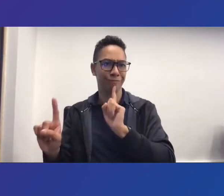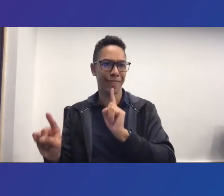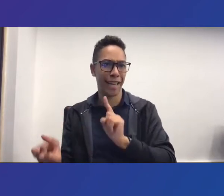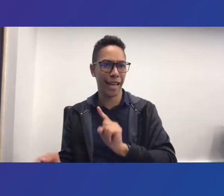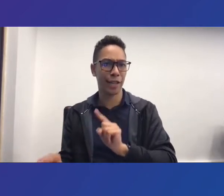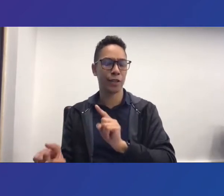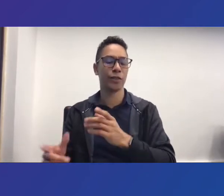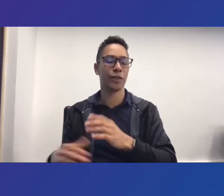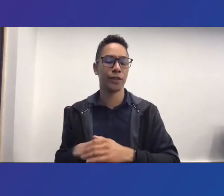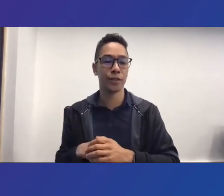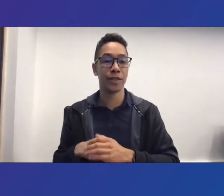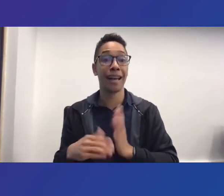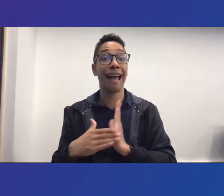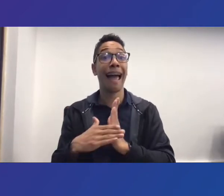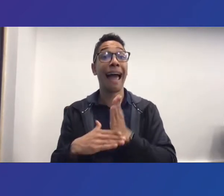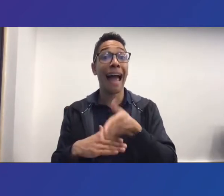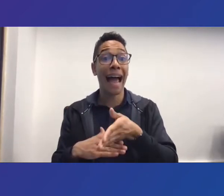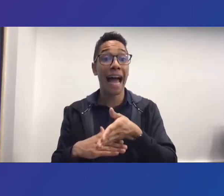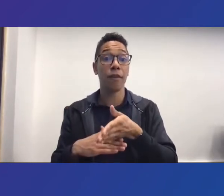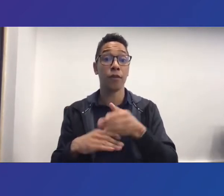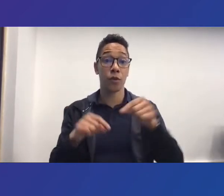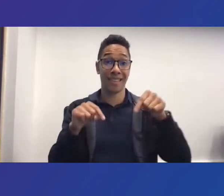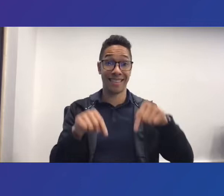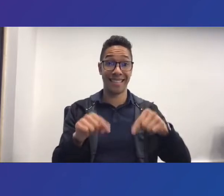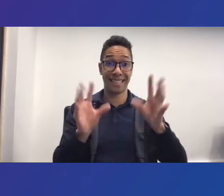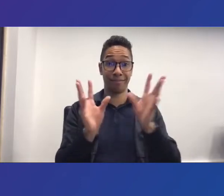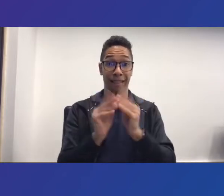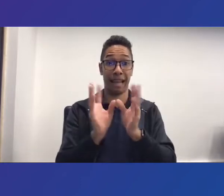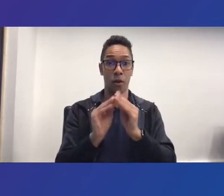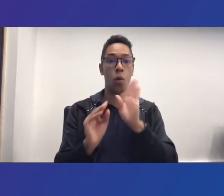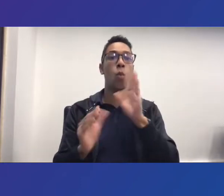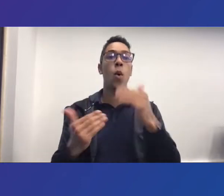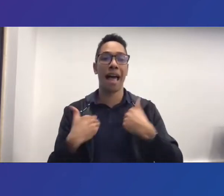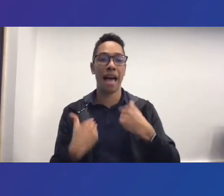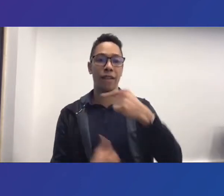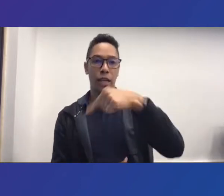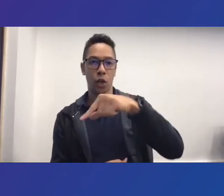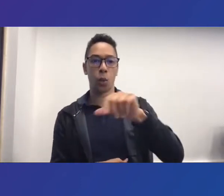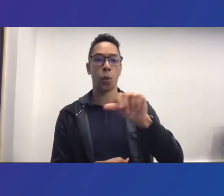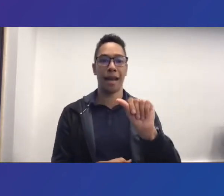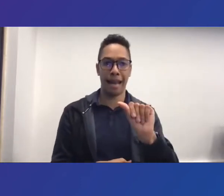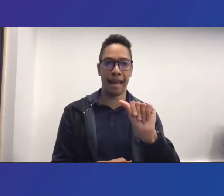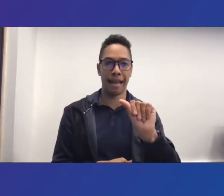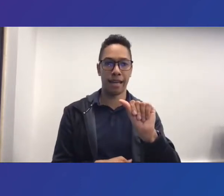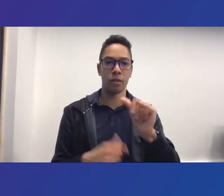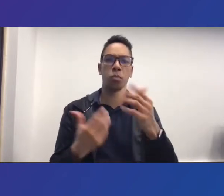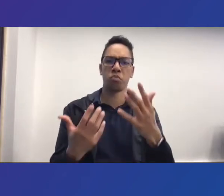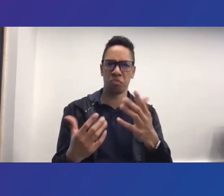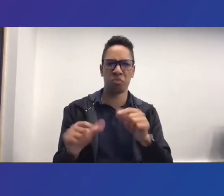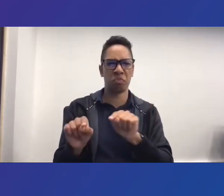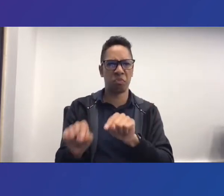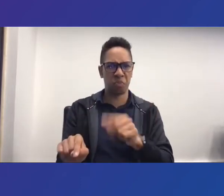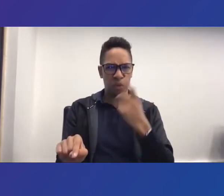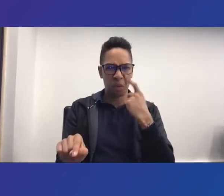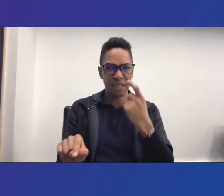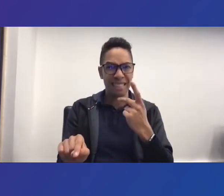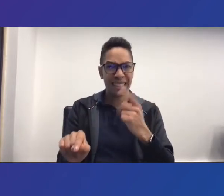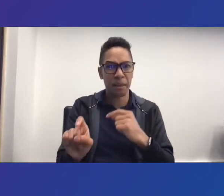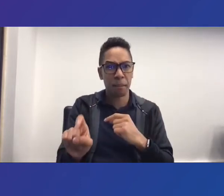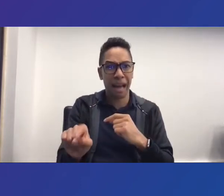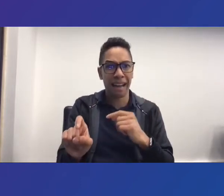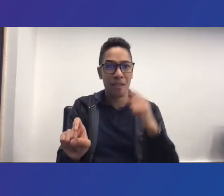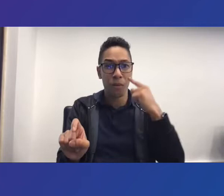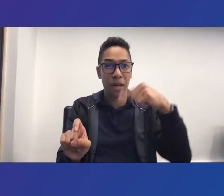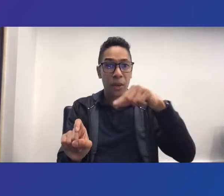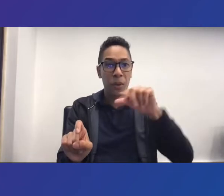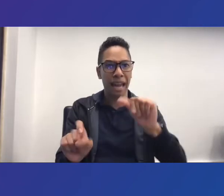the panel conversation, so please feel free to drop your questions into the Q&A module to be sent along to the panel.